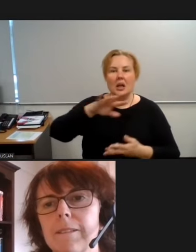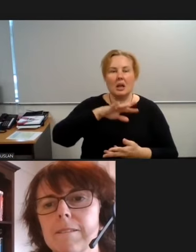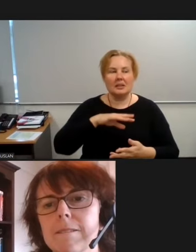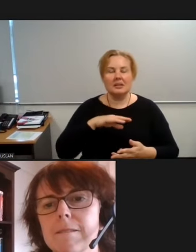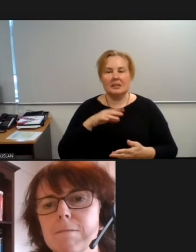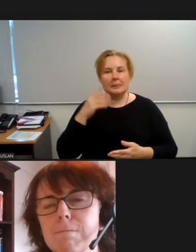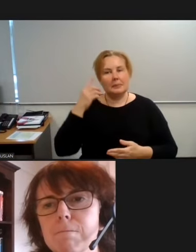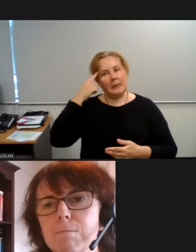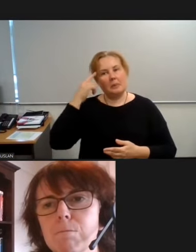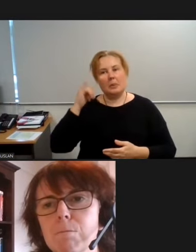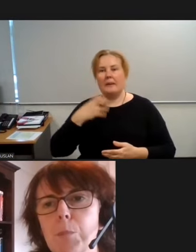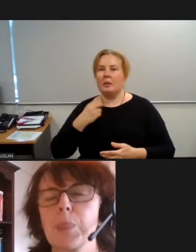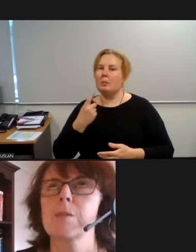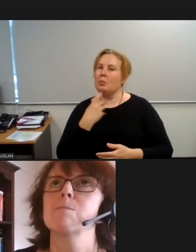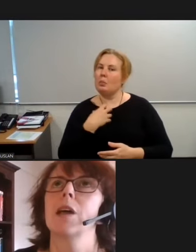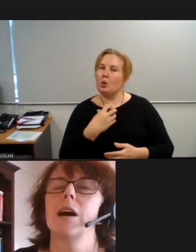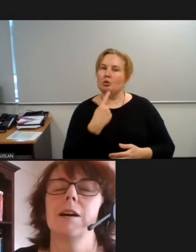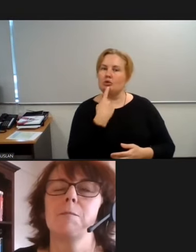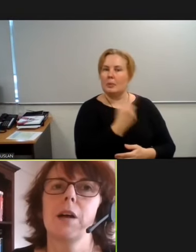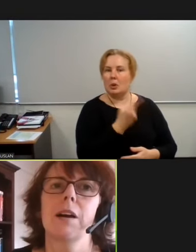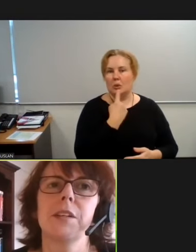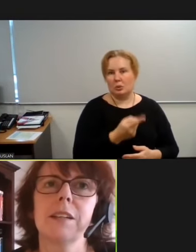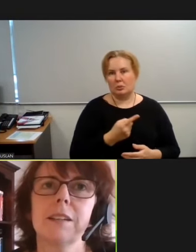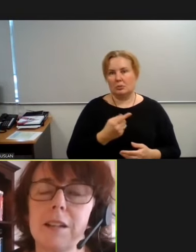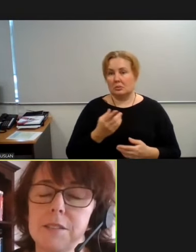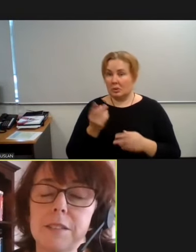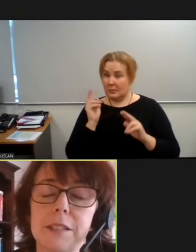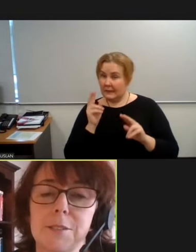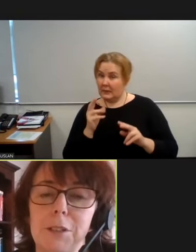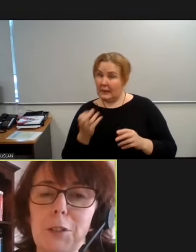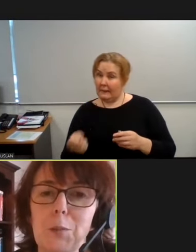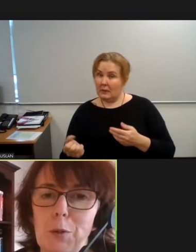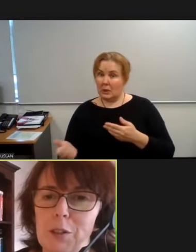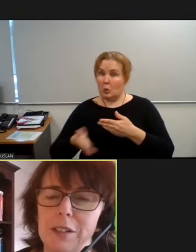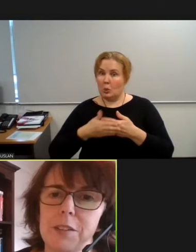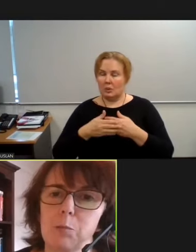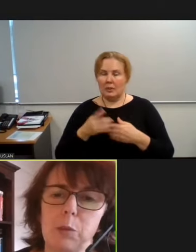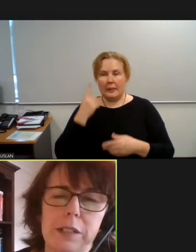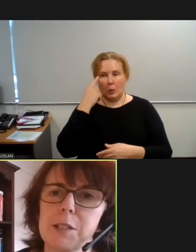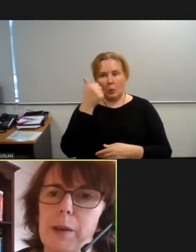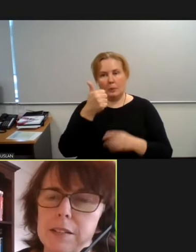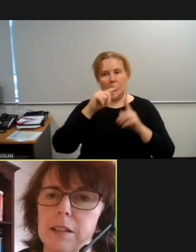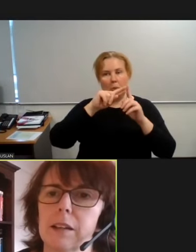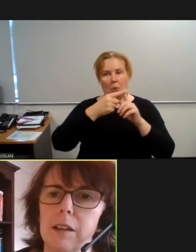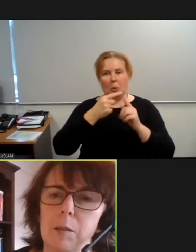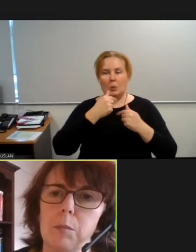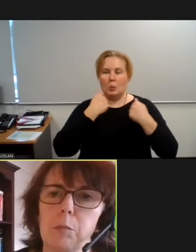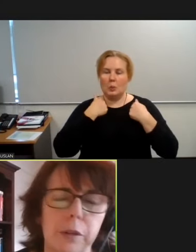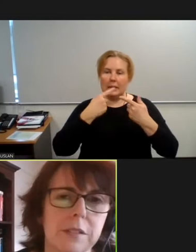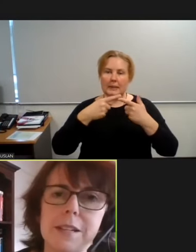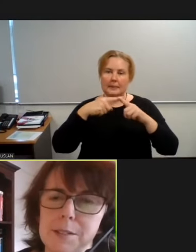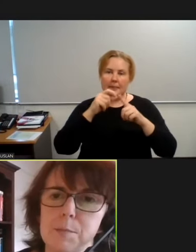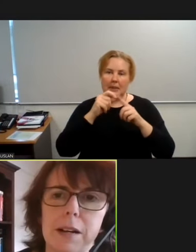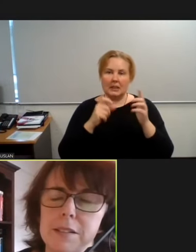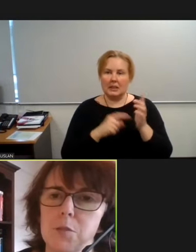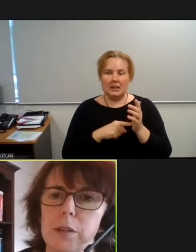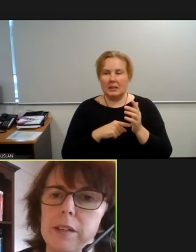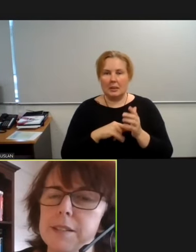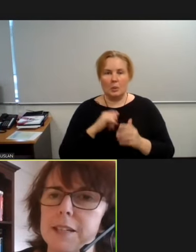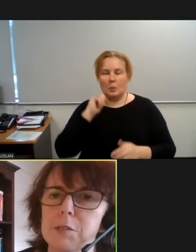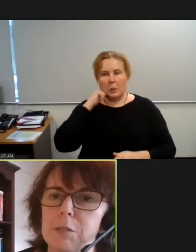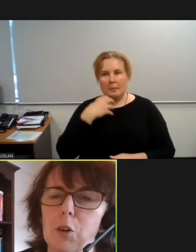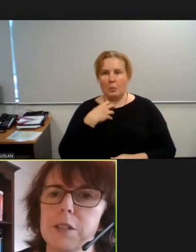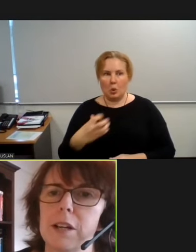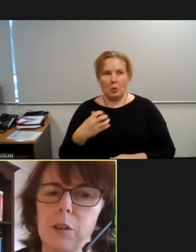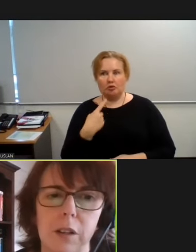front as well in closing. I think that's a really good point. And I think we're really expecting unprecedented demand as we